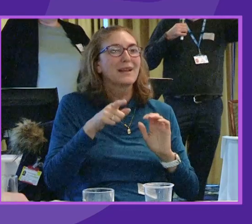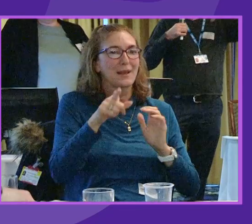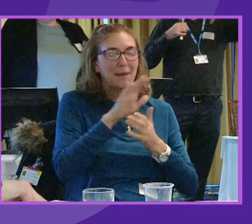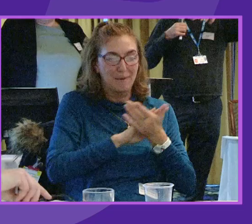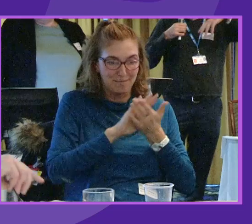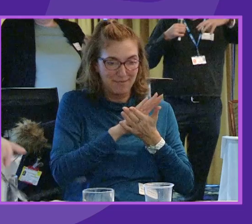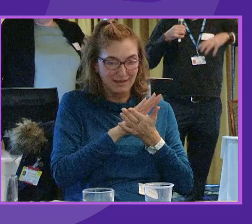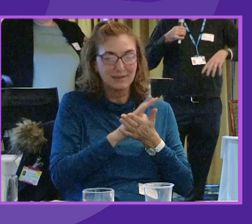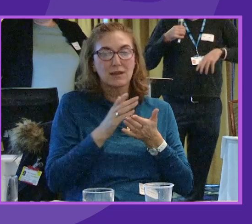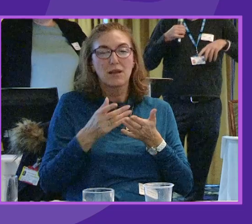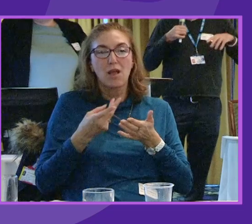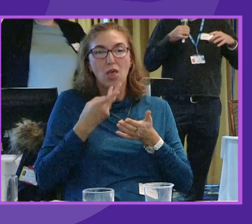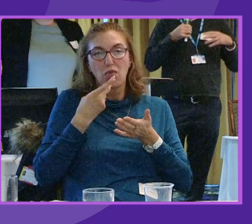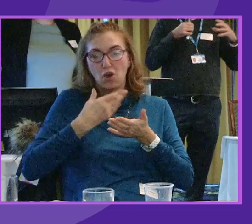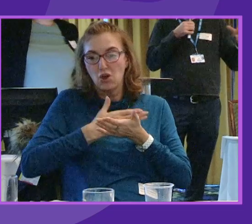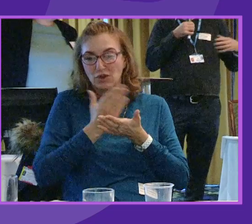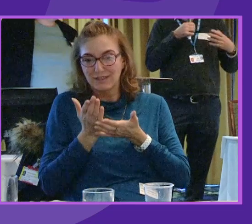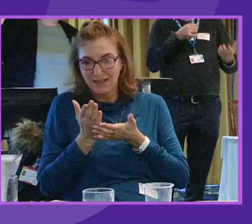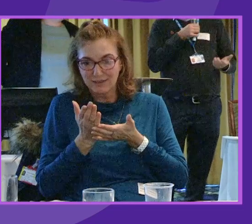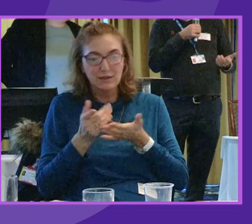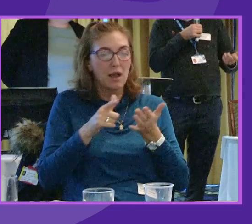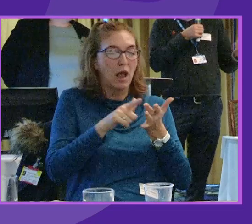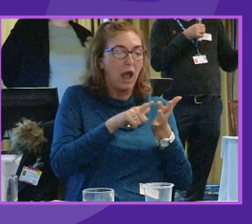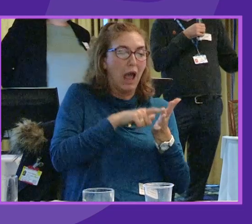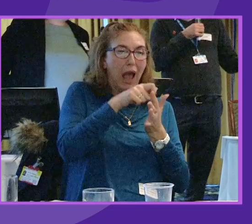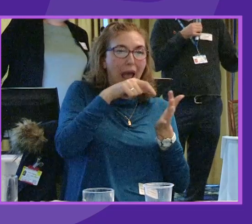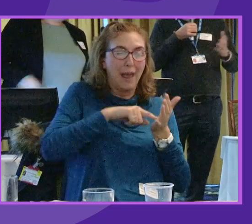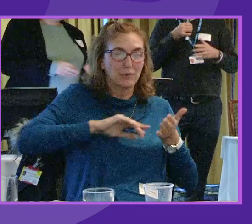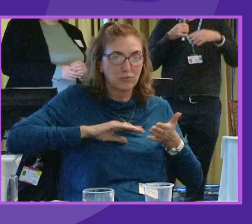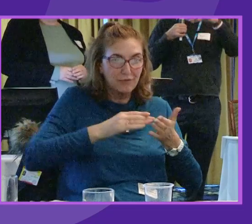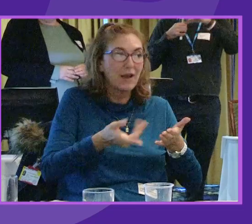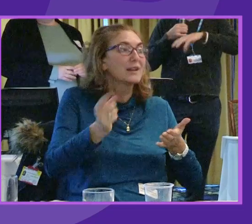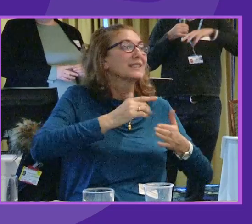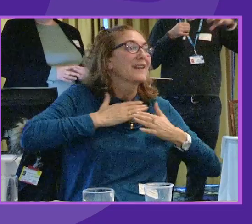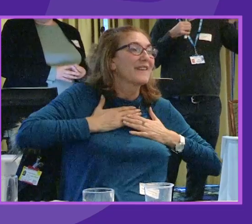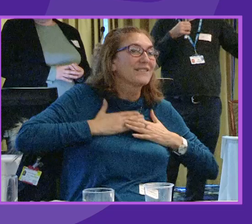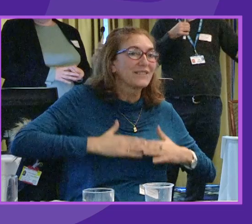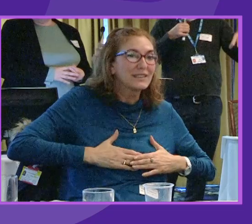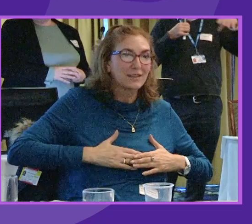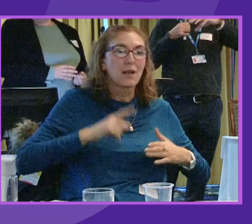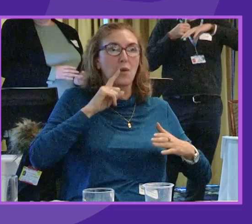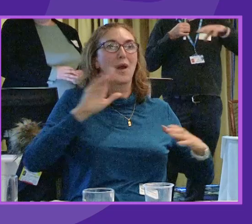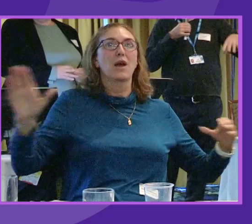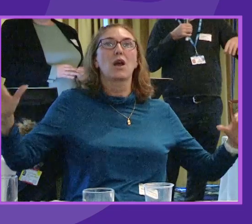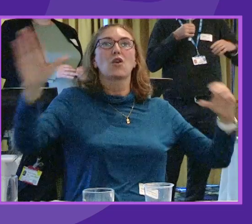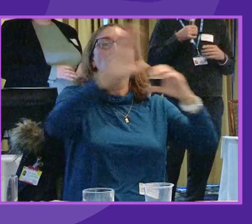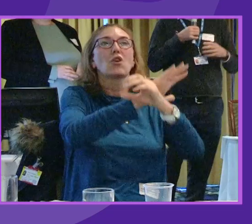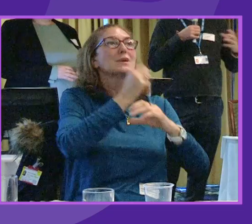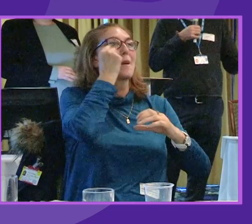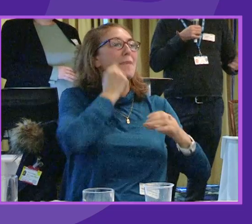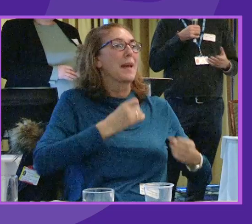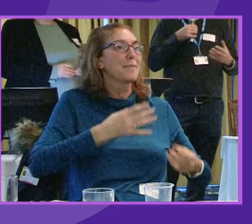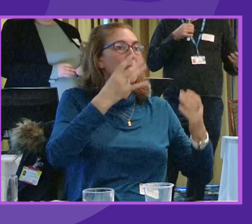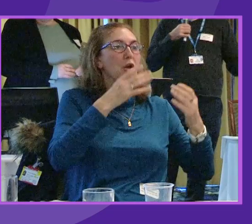plans, this brings together sort of third sector, us as an IAPT provider, but also on the physical health side, because it's